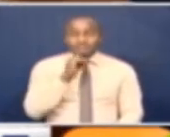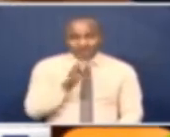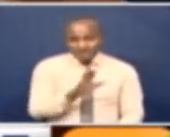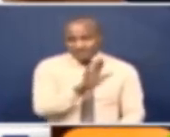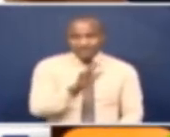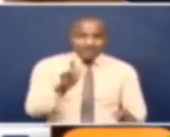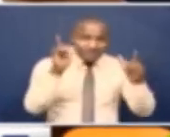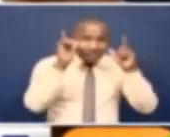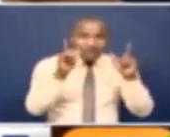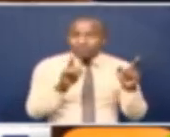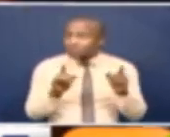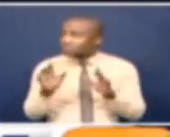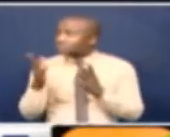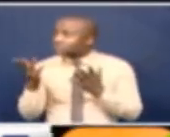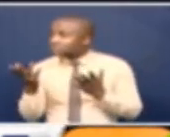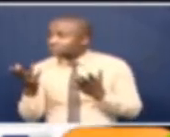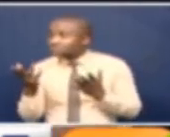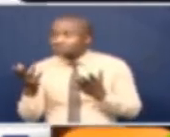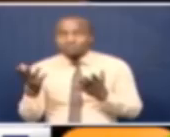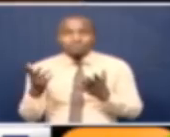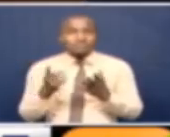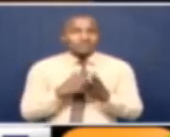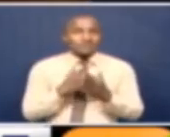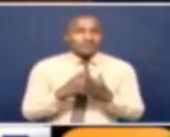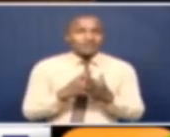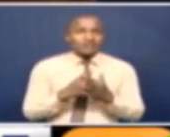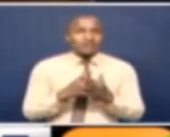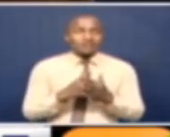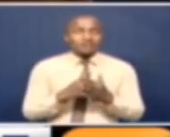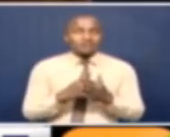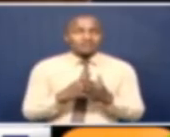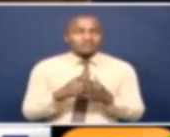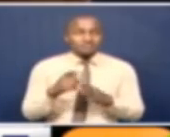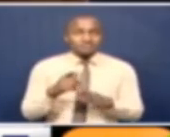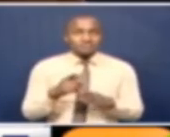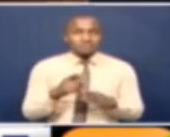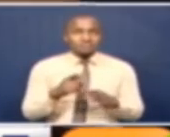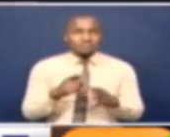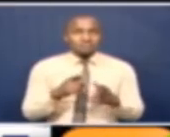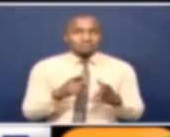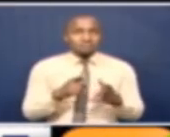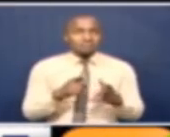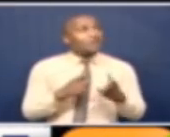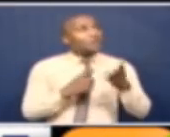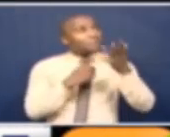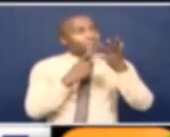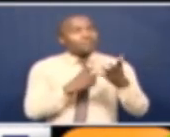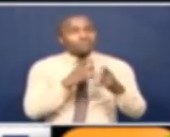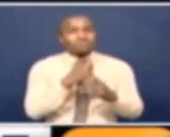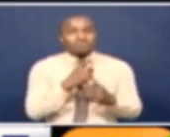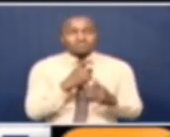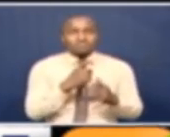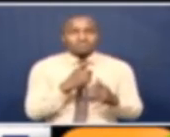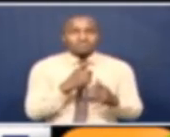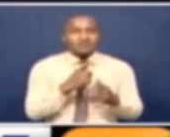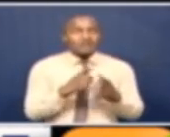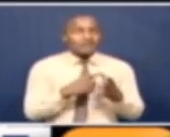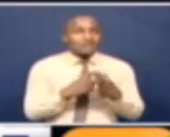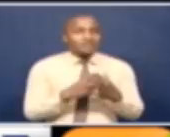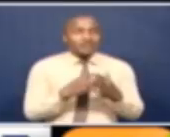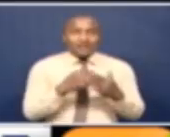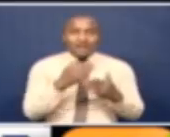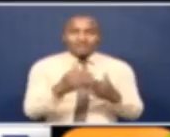and said what? So the guy just lifted the guns and shot up in the air. And then immediately